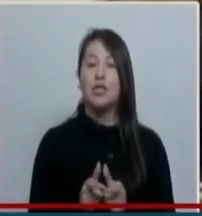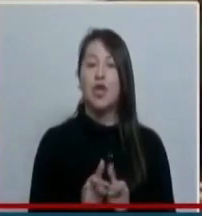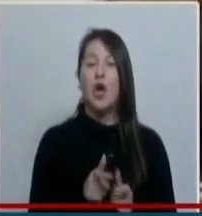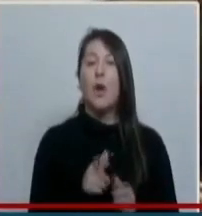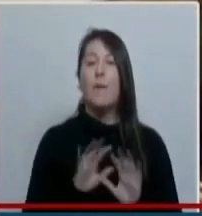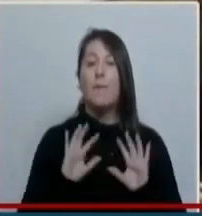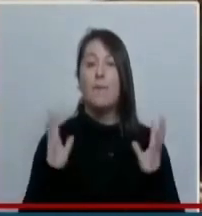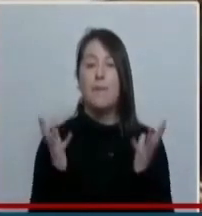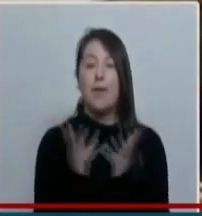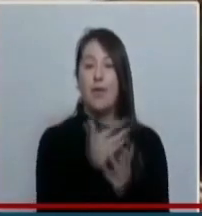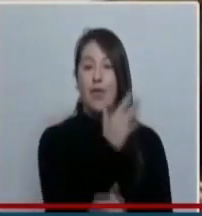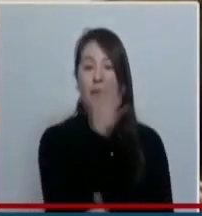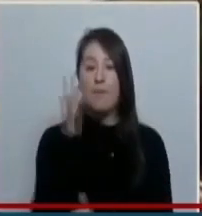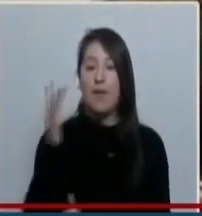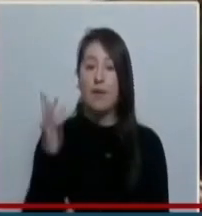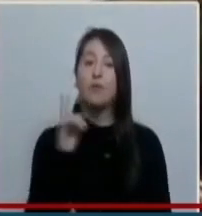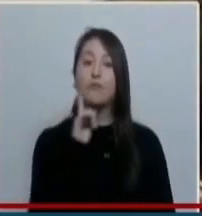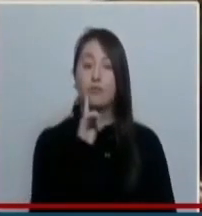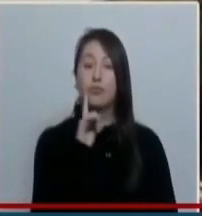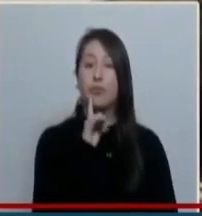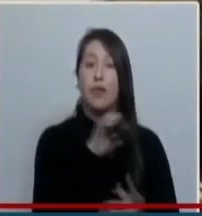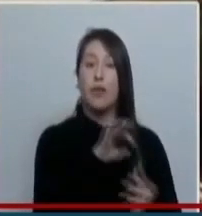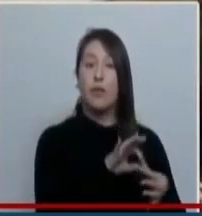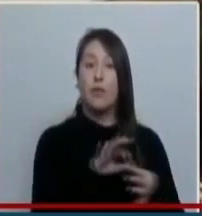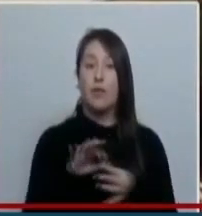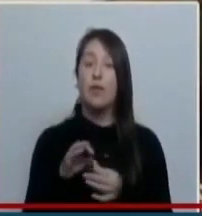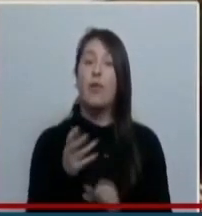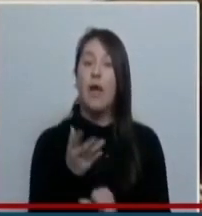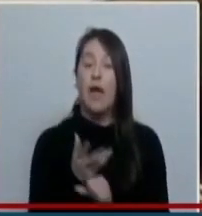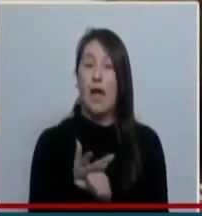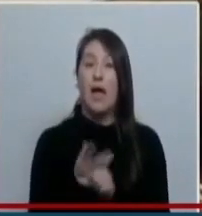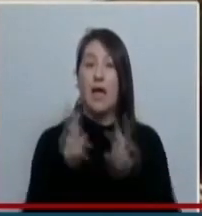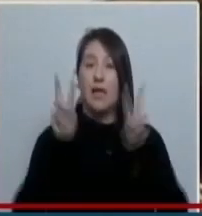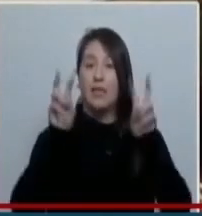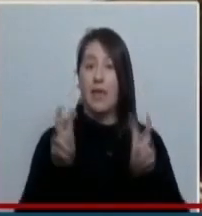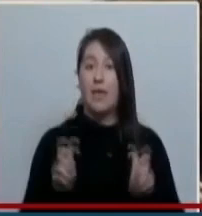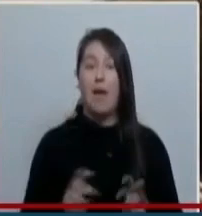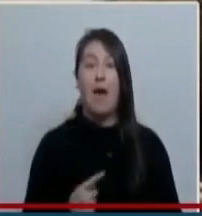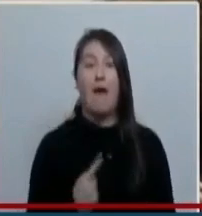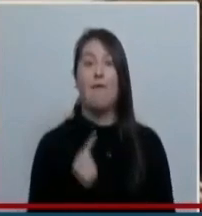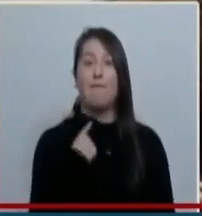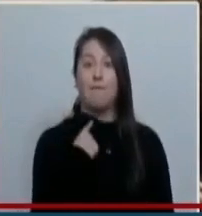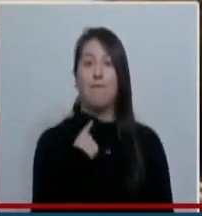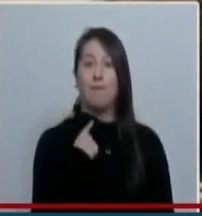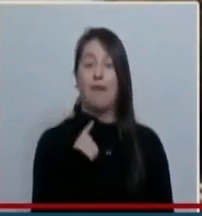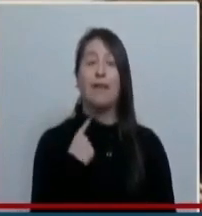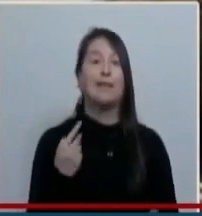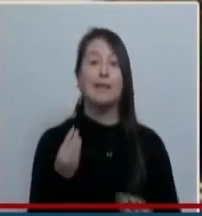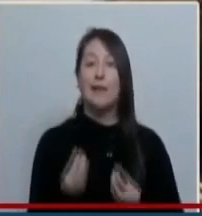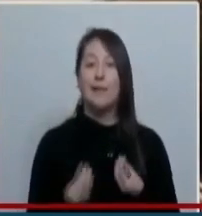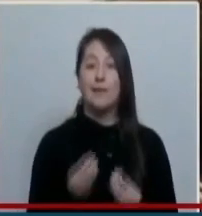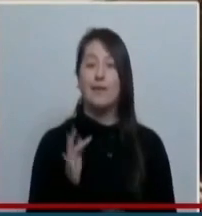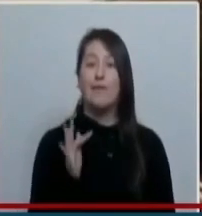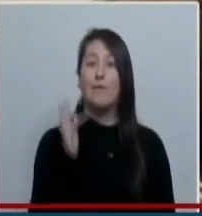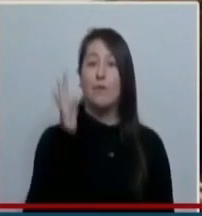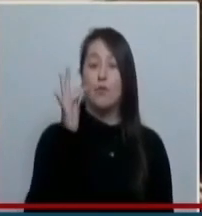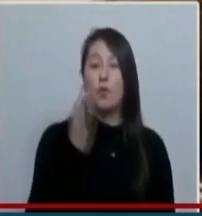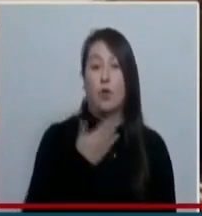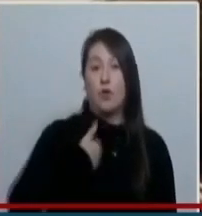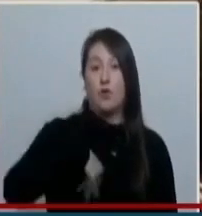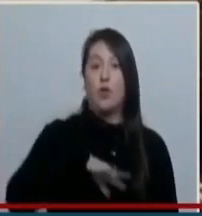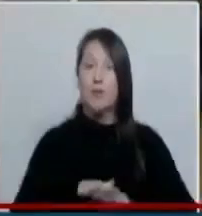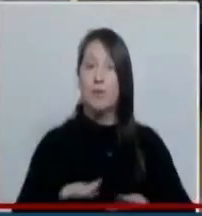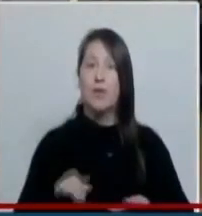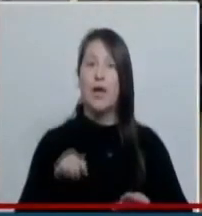131 votes in favor and only 2 against and 2 abstentions. With 499 articles for the proposal, the thematic commission is close to